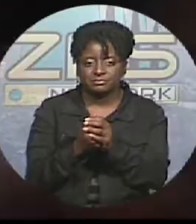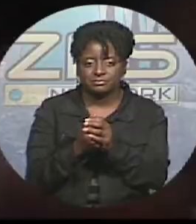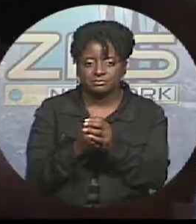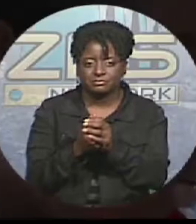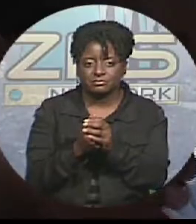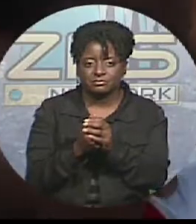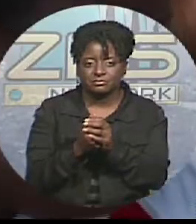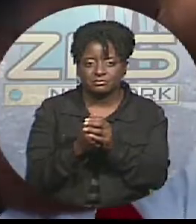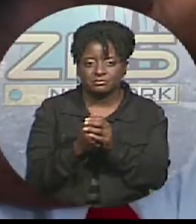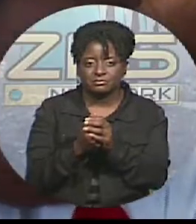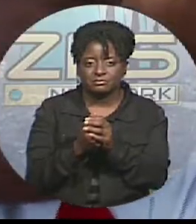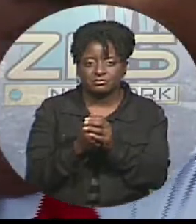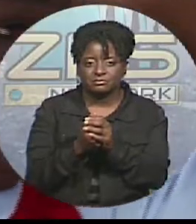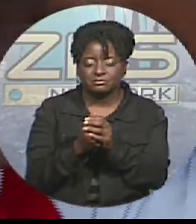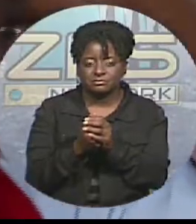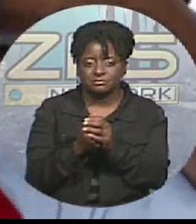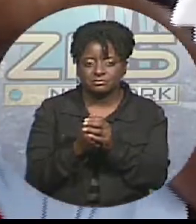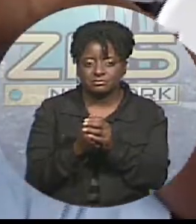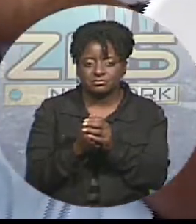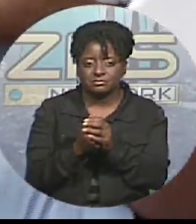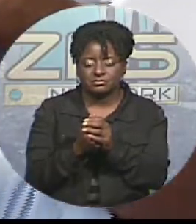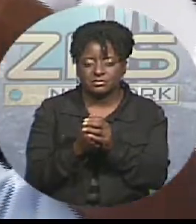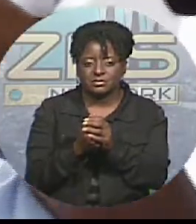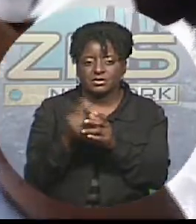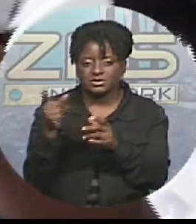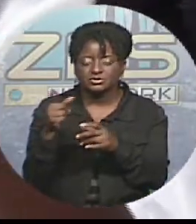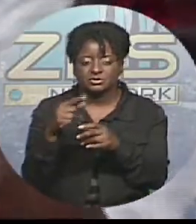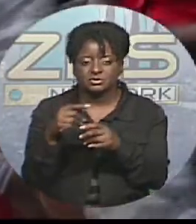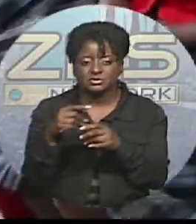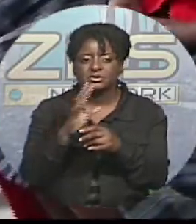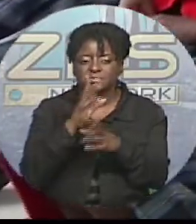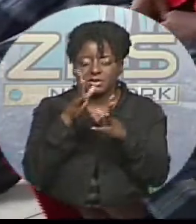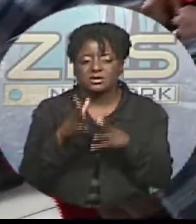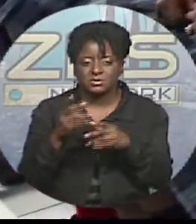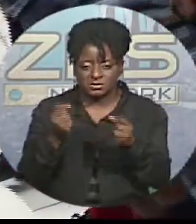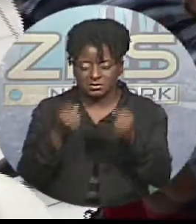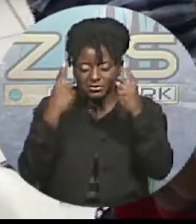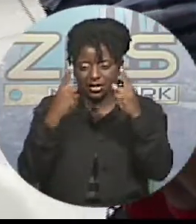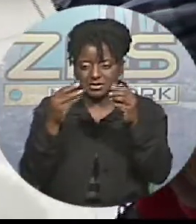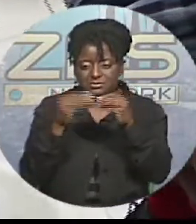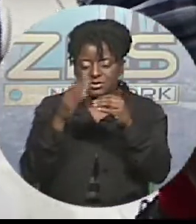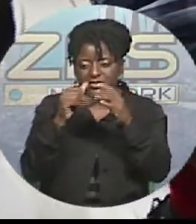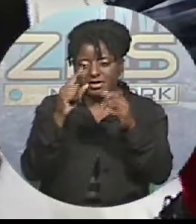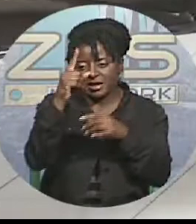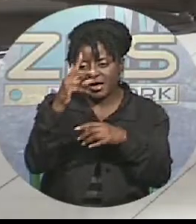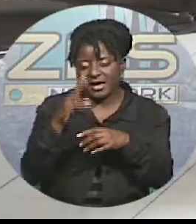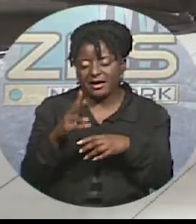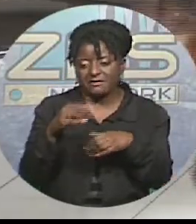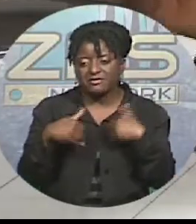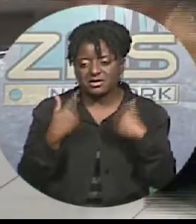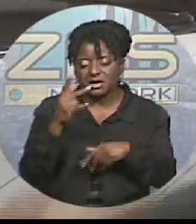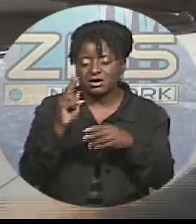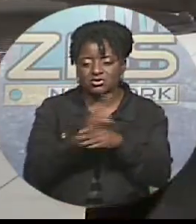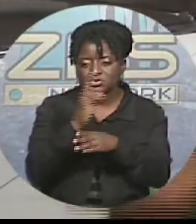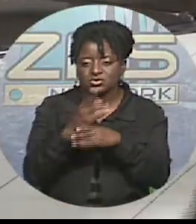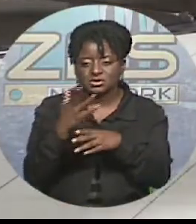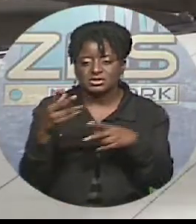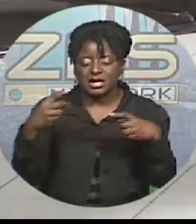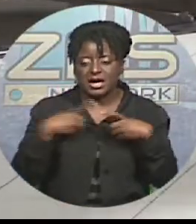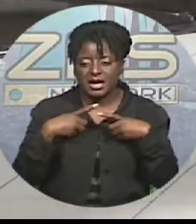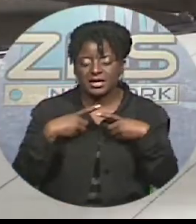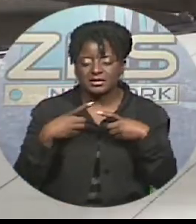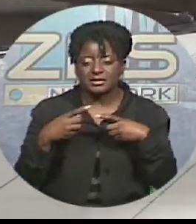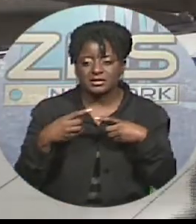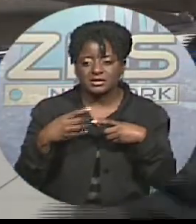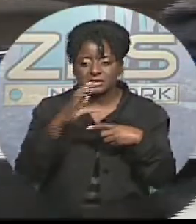than half of the young attendees were owners of smartphones. She encouraged the group to become more responsible users. They were not given